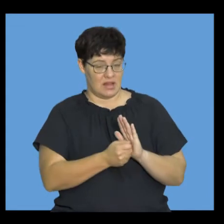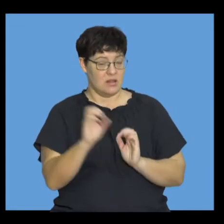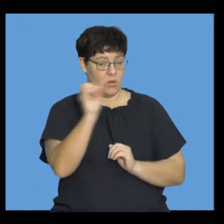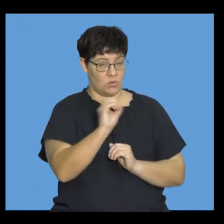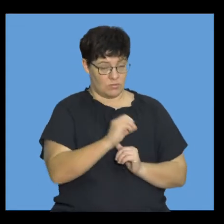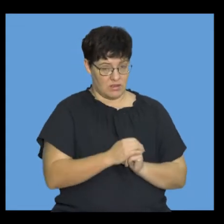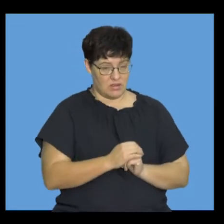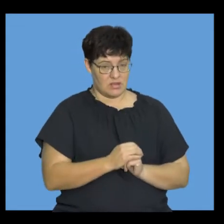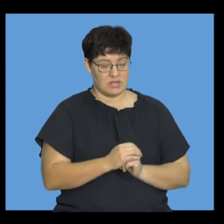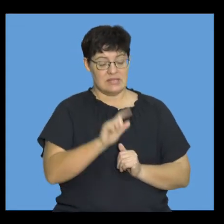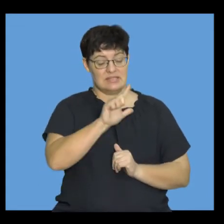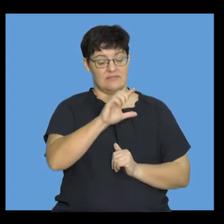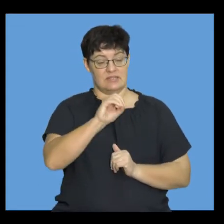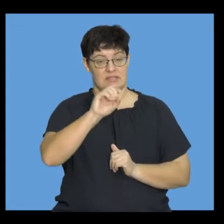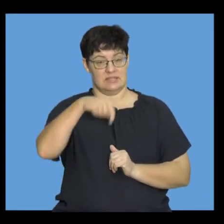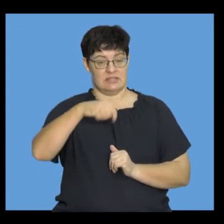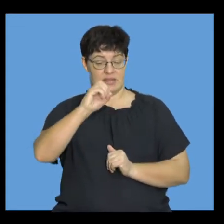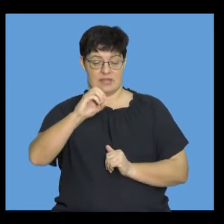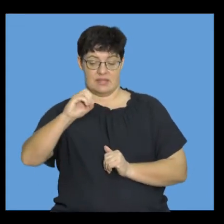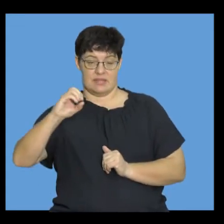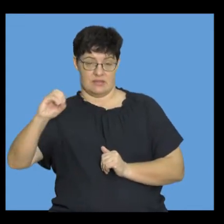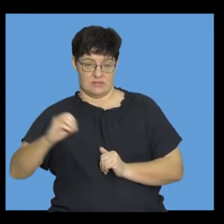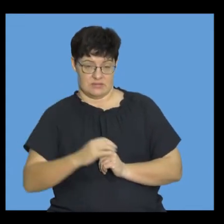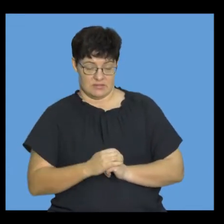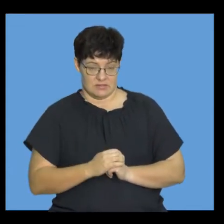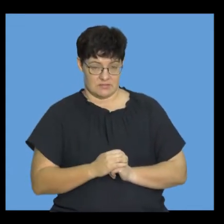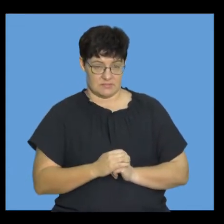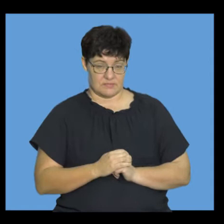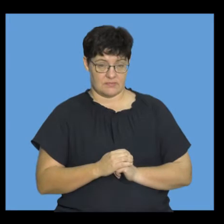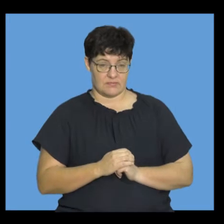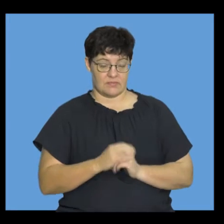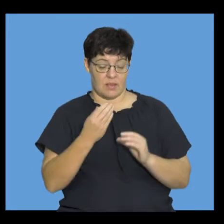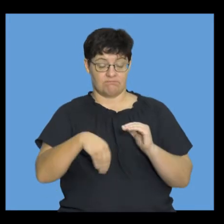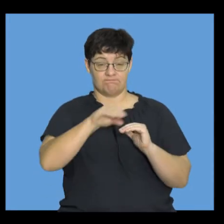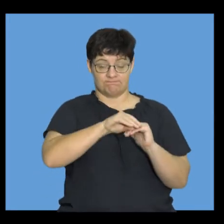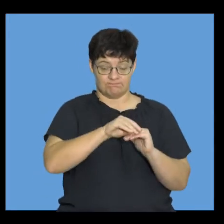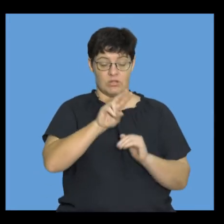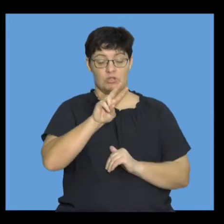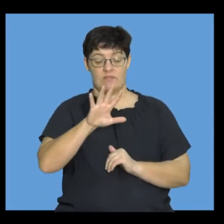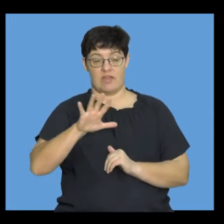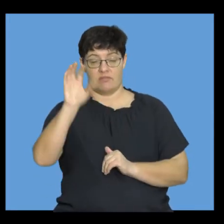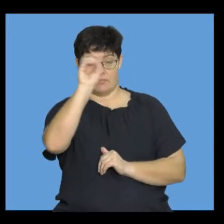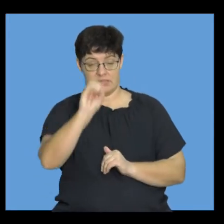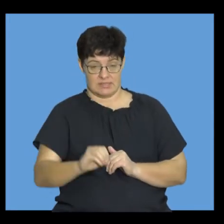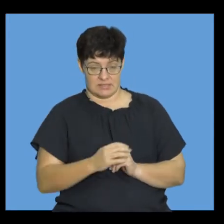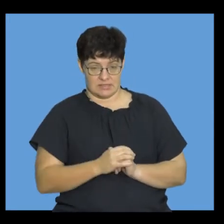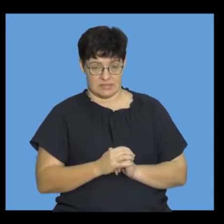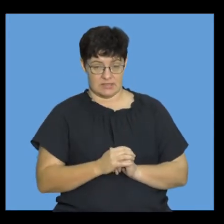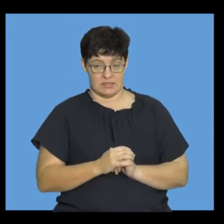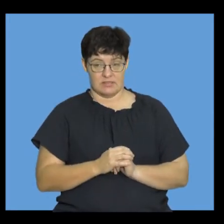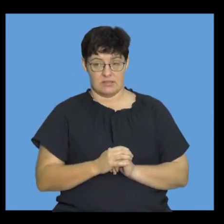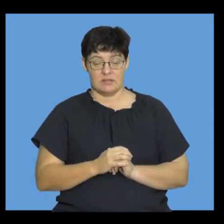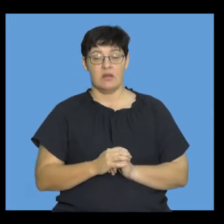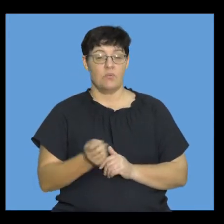is 70,000, right? We know that the markup on cost is 25%. So immediately, what did we